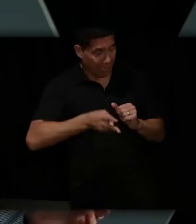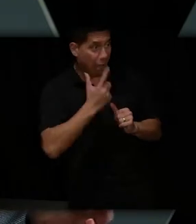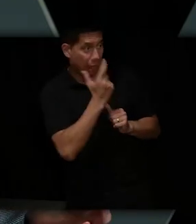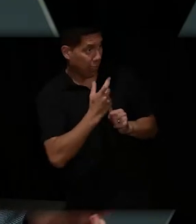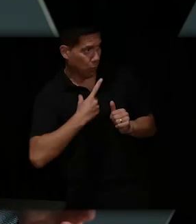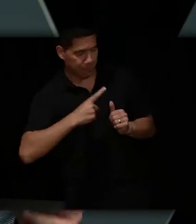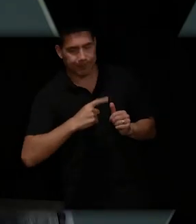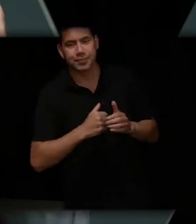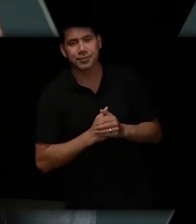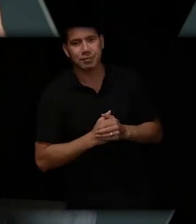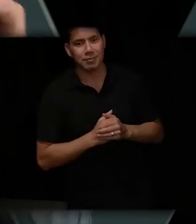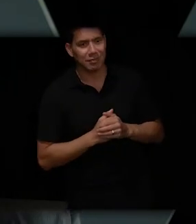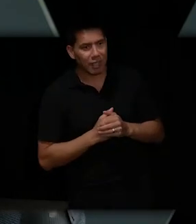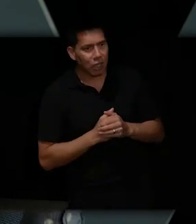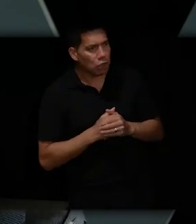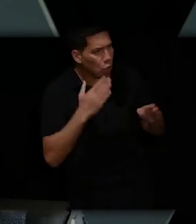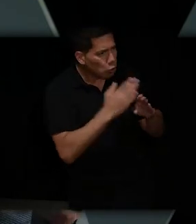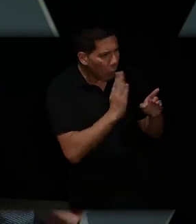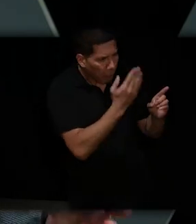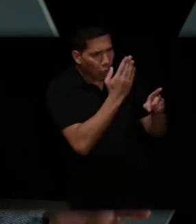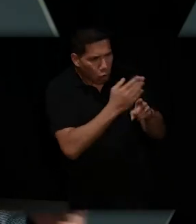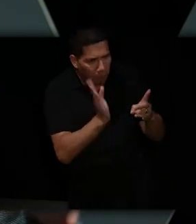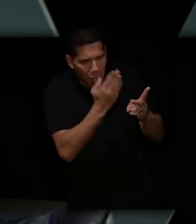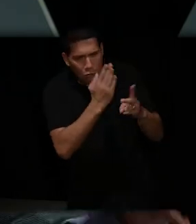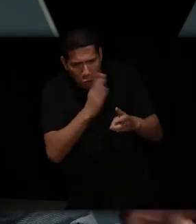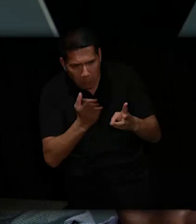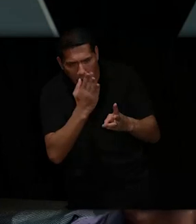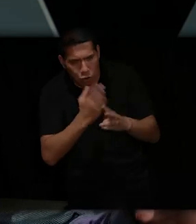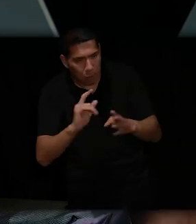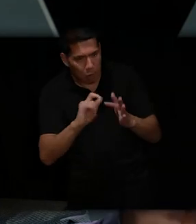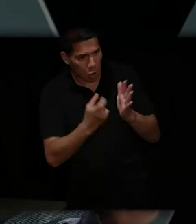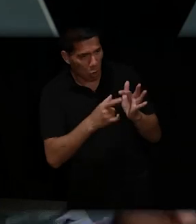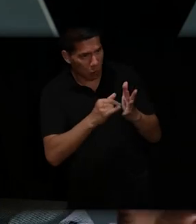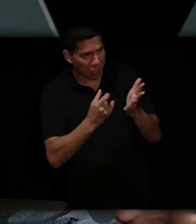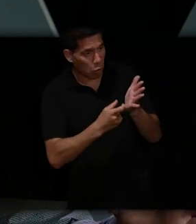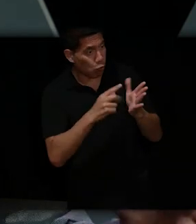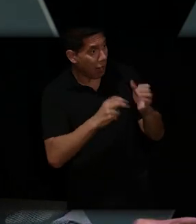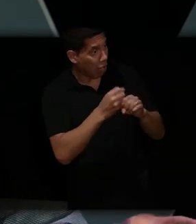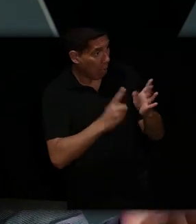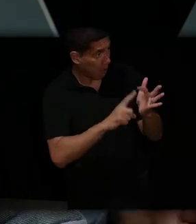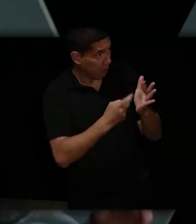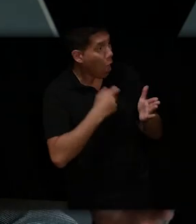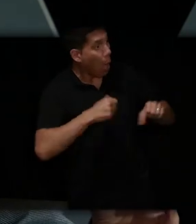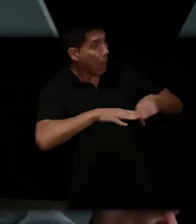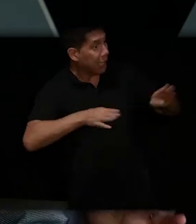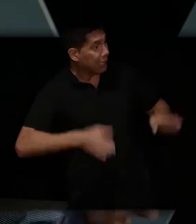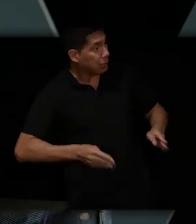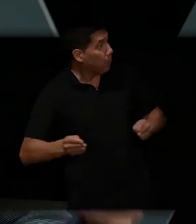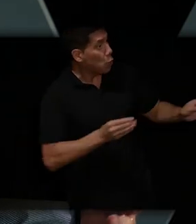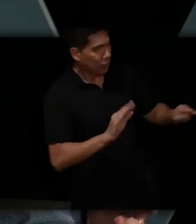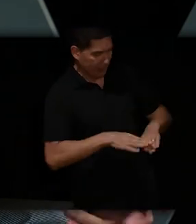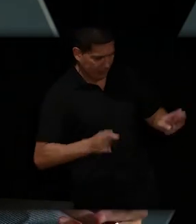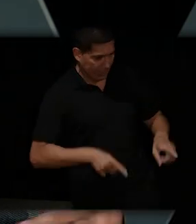I moved through all these jobs after press wrangler, I never moved my desk. So my desk stayed the same, which was very important to me because